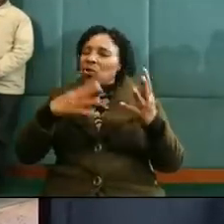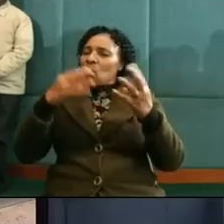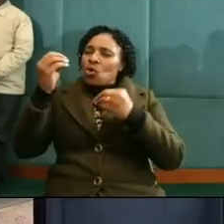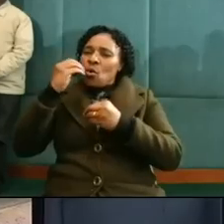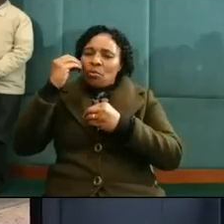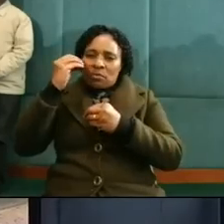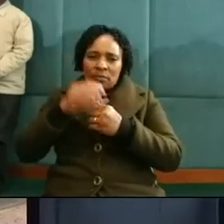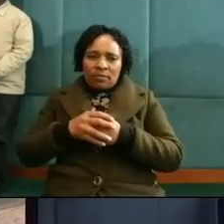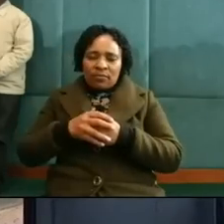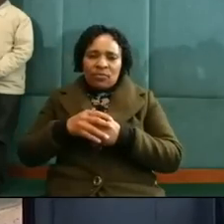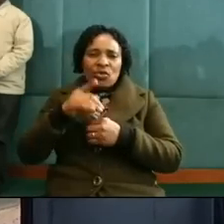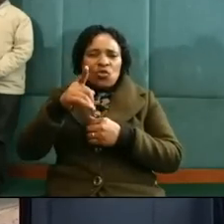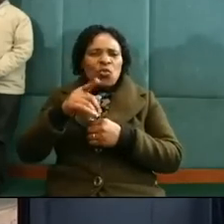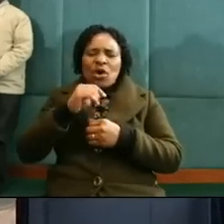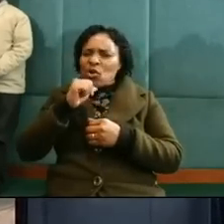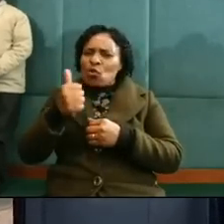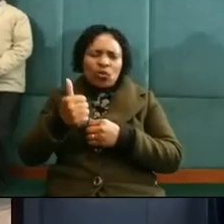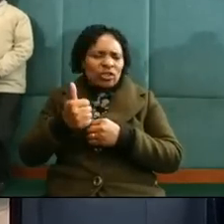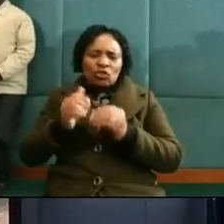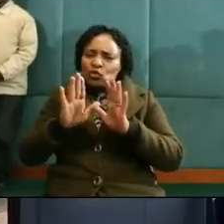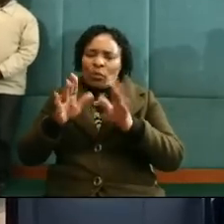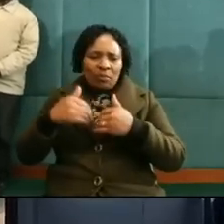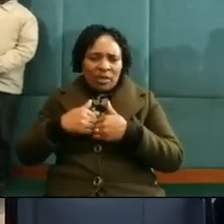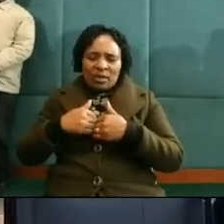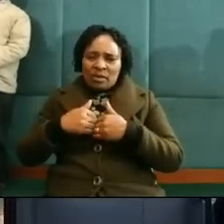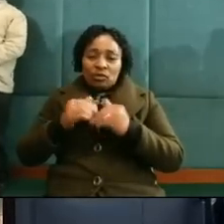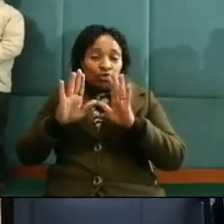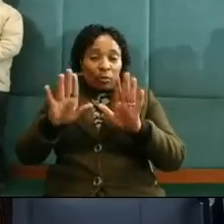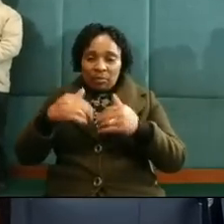I am going home. You are not gonna, nobody gonna